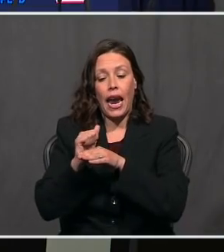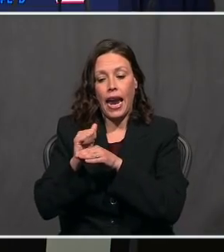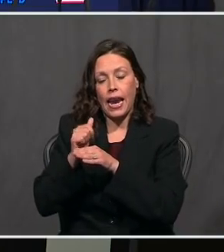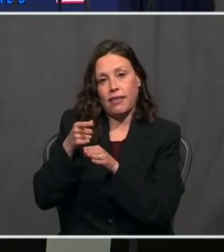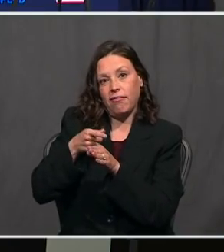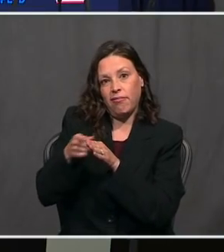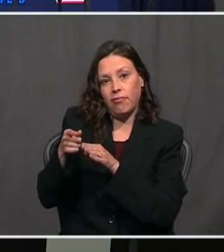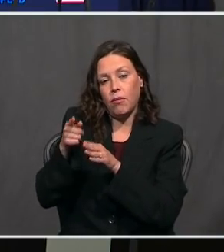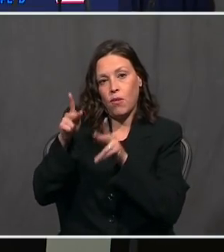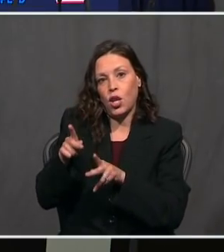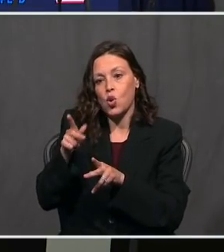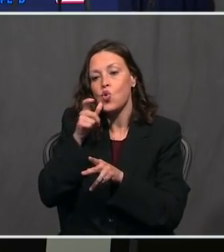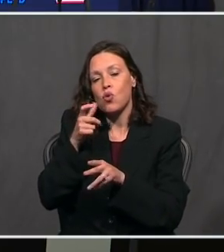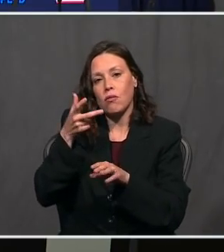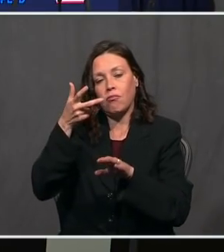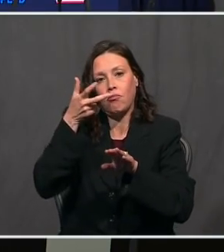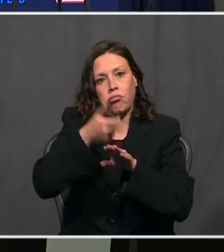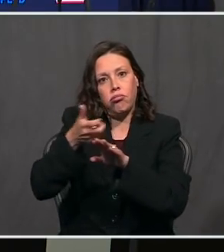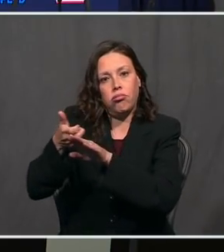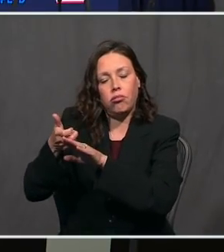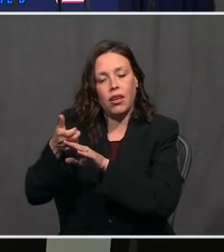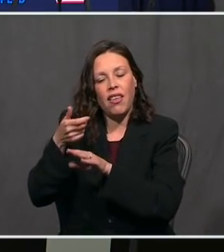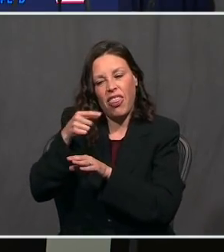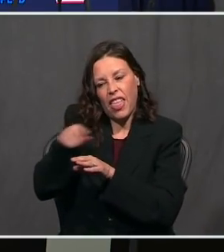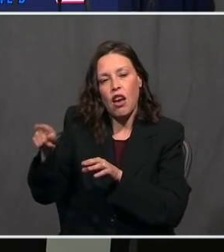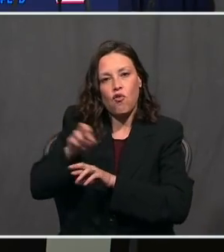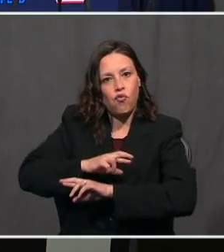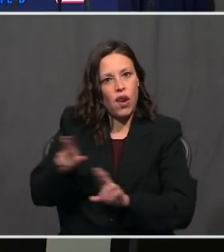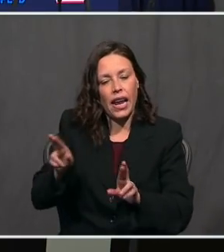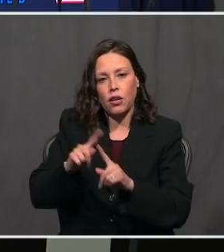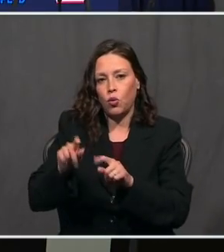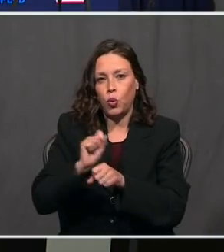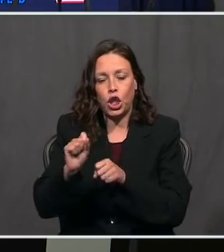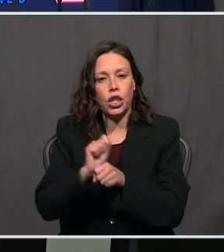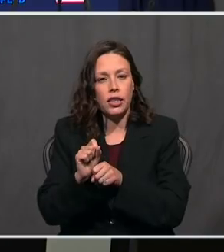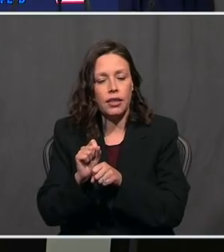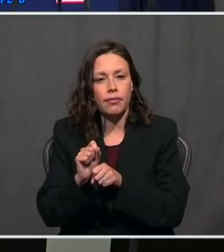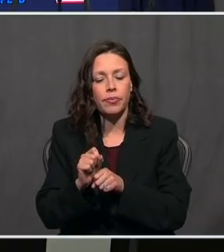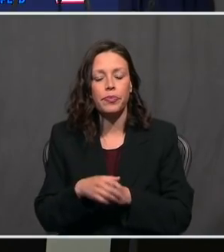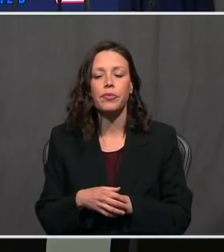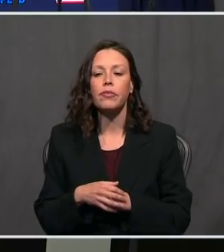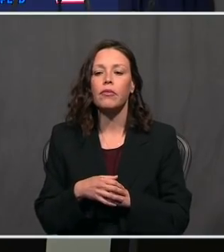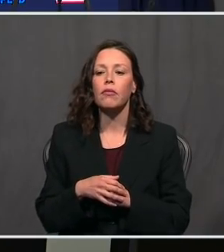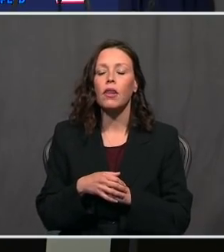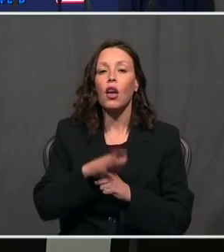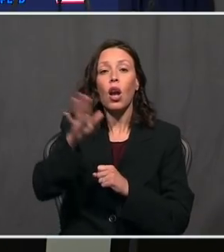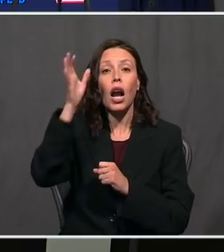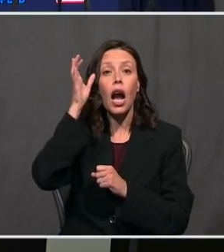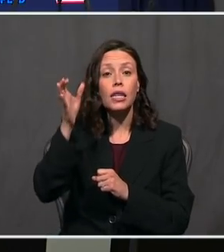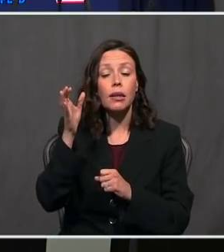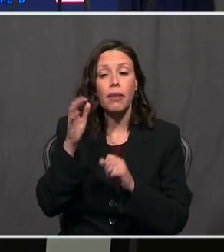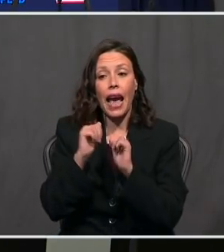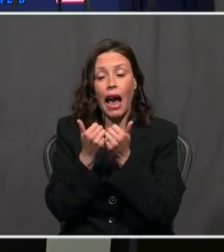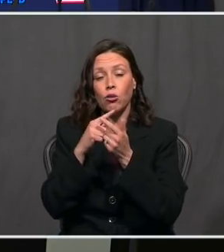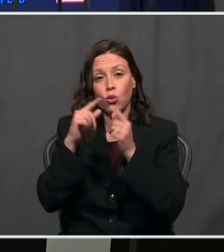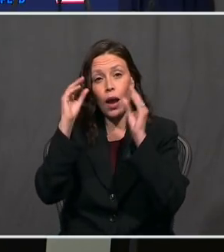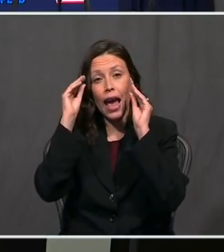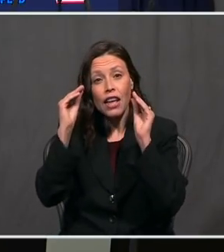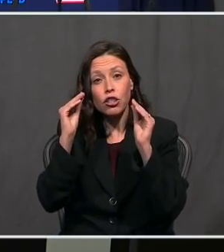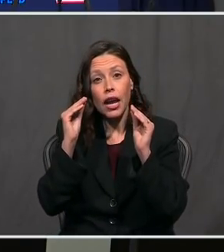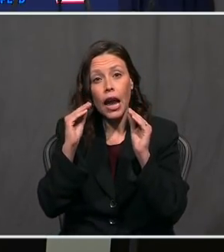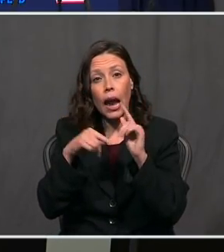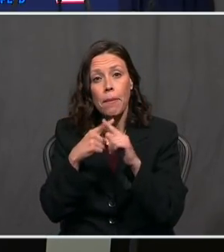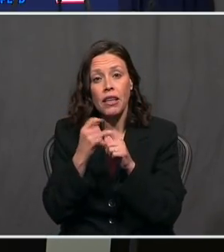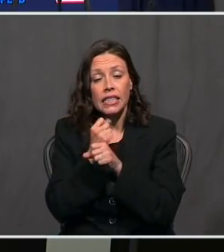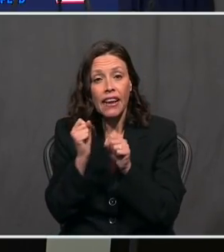at CVS, and they're ready to go. So I think, you know, this whole notion of educating people on the safety